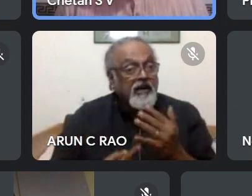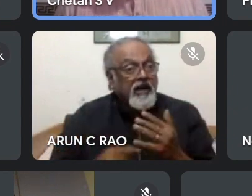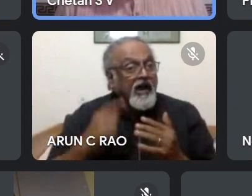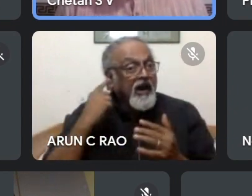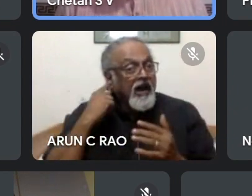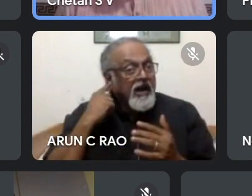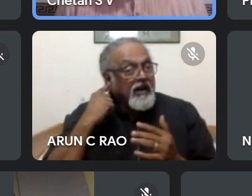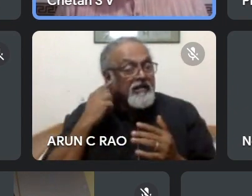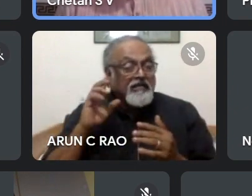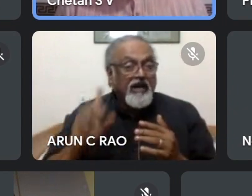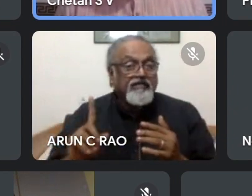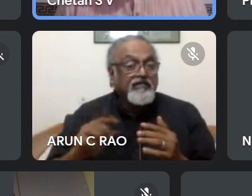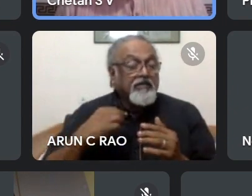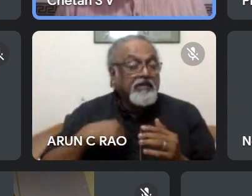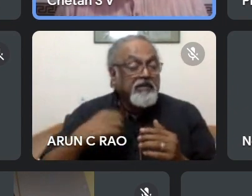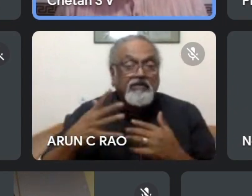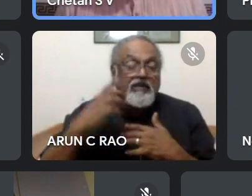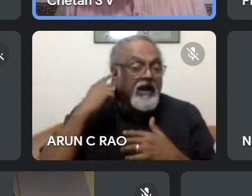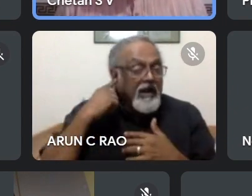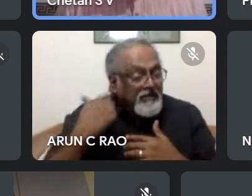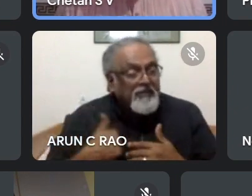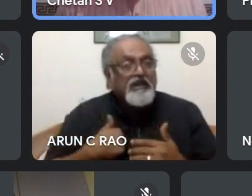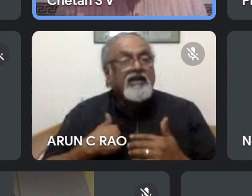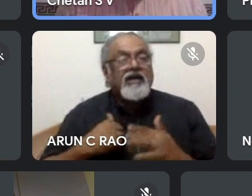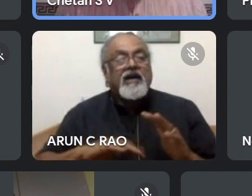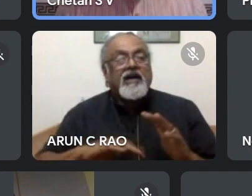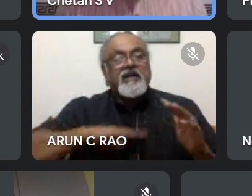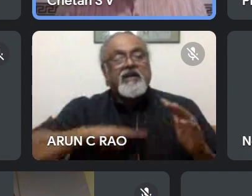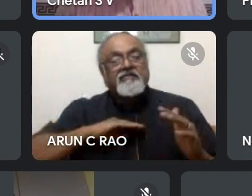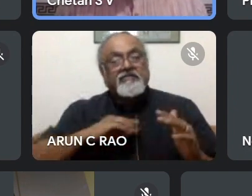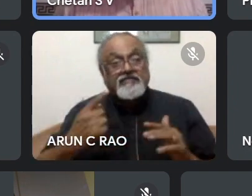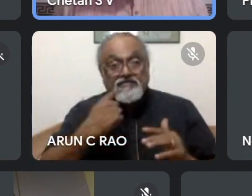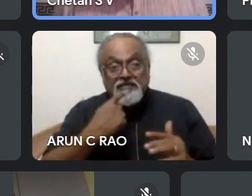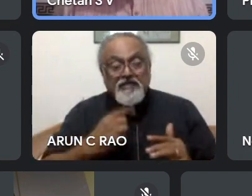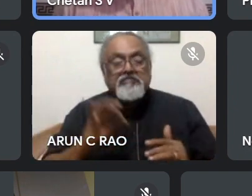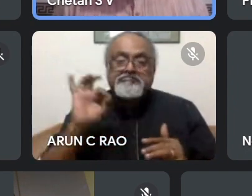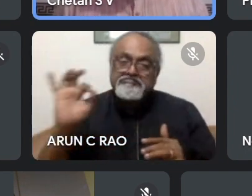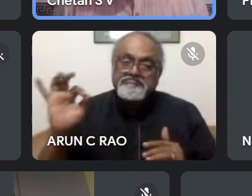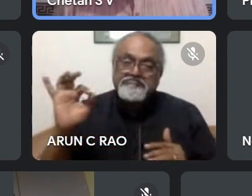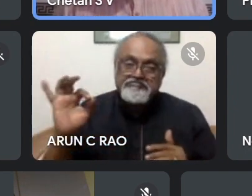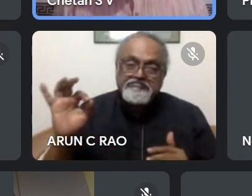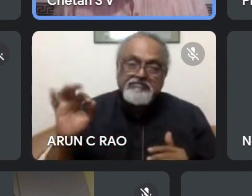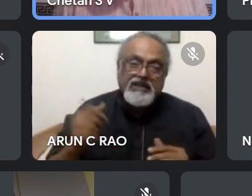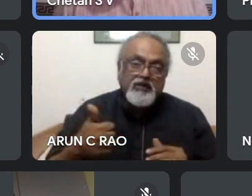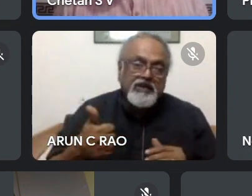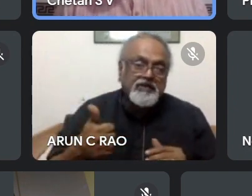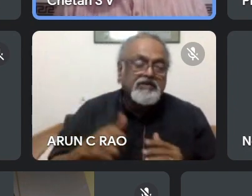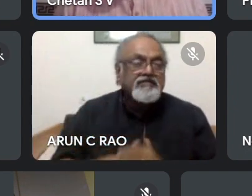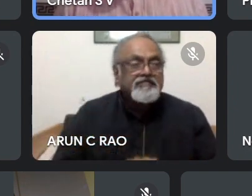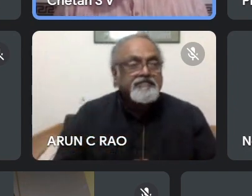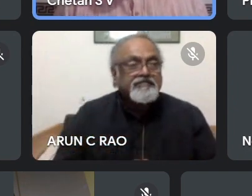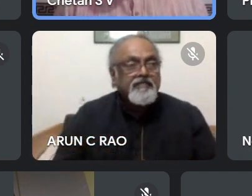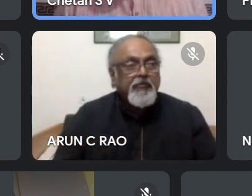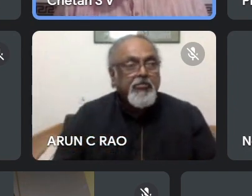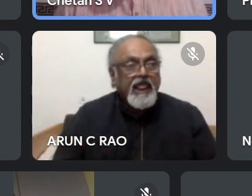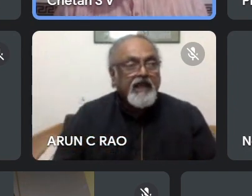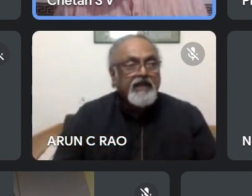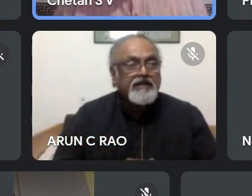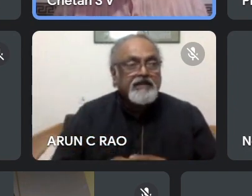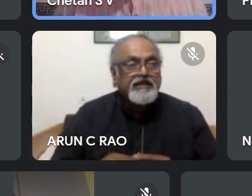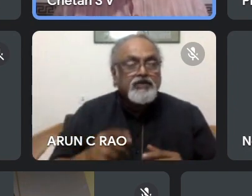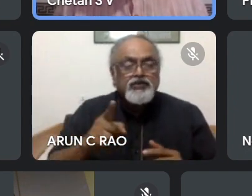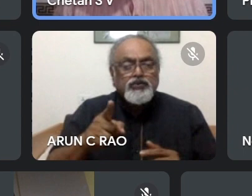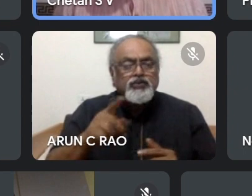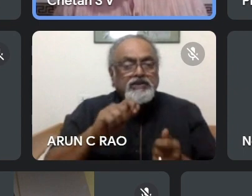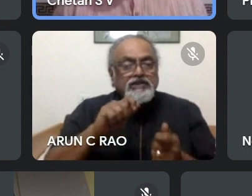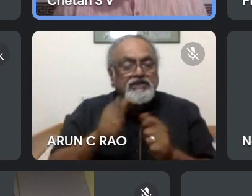you mentioned resonates a lot with all of us. So thanks so much. And specifically about the changes that you've been actively